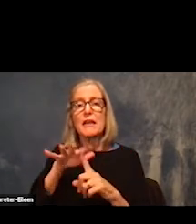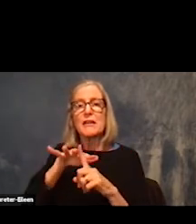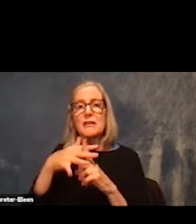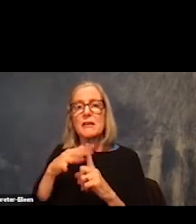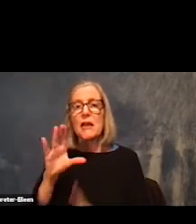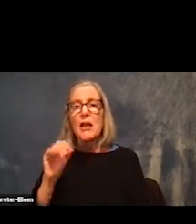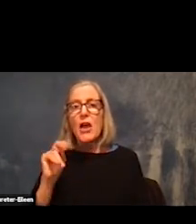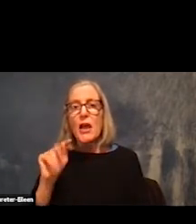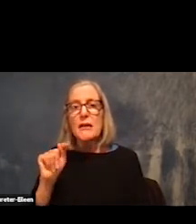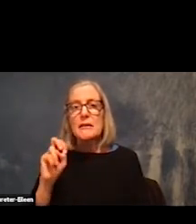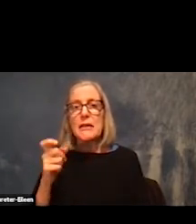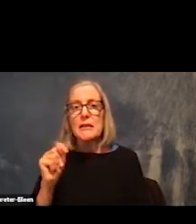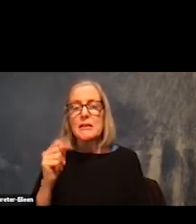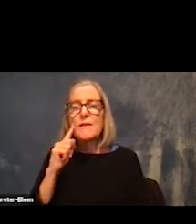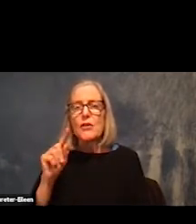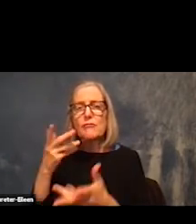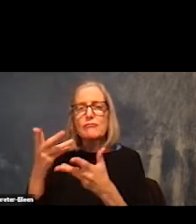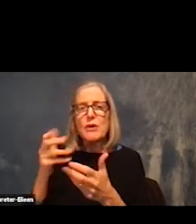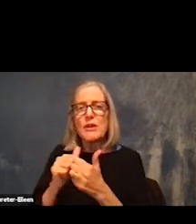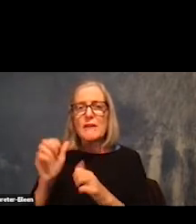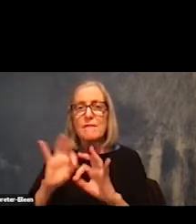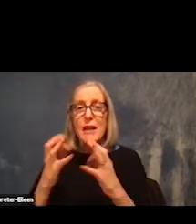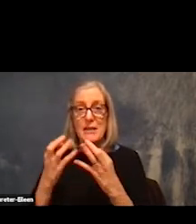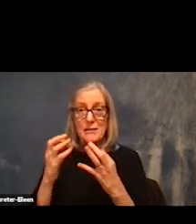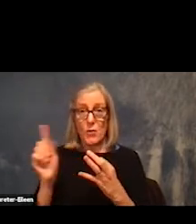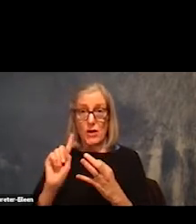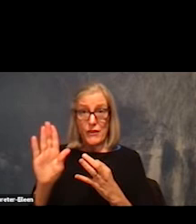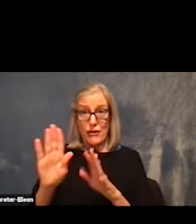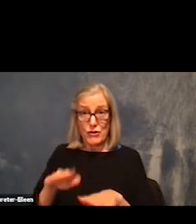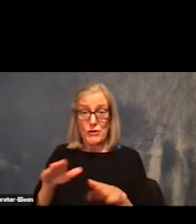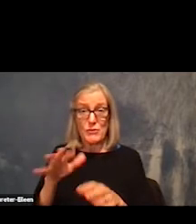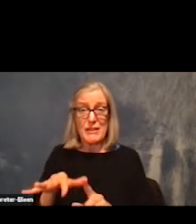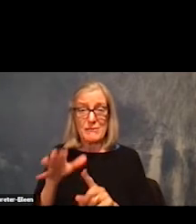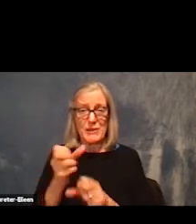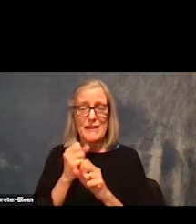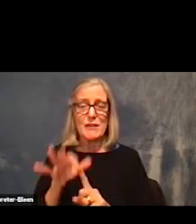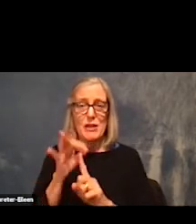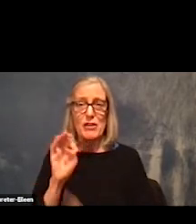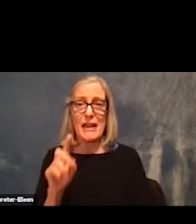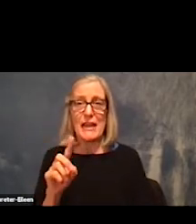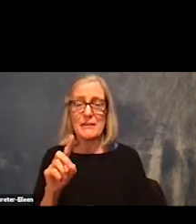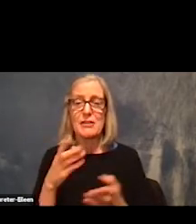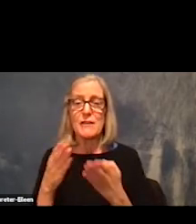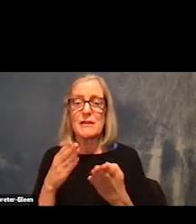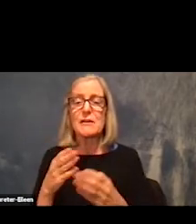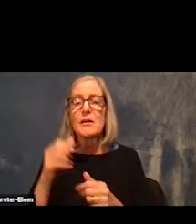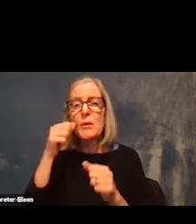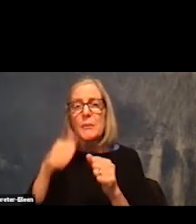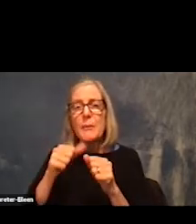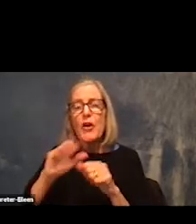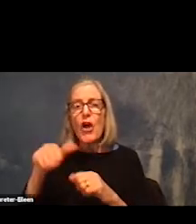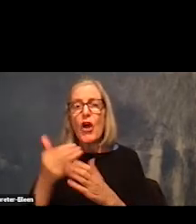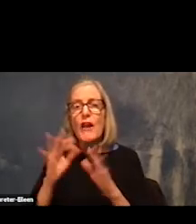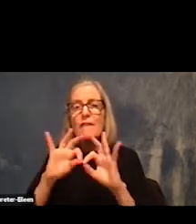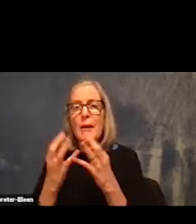families whose children receive special ed service. Remember, the dual capacity building framework states that all family engagement should be tied to student